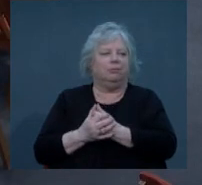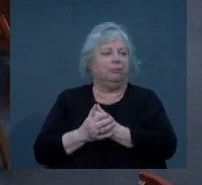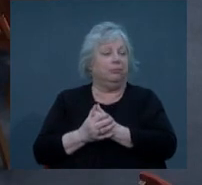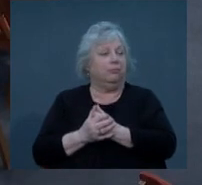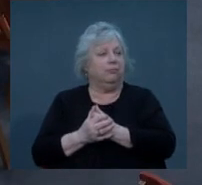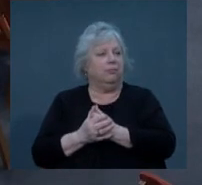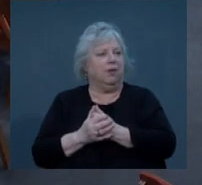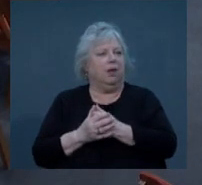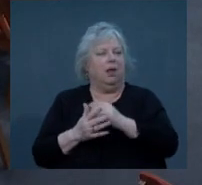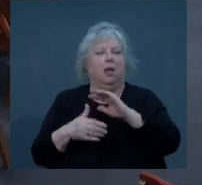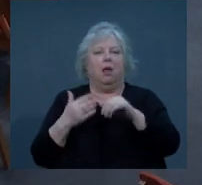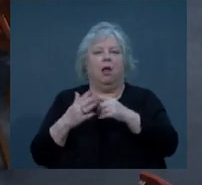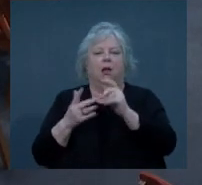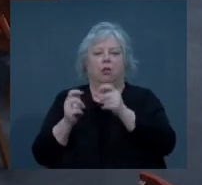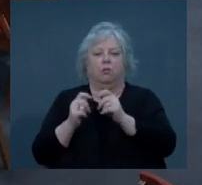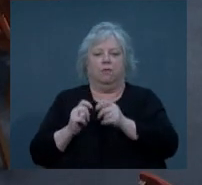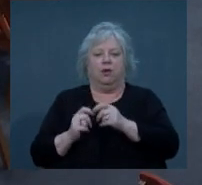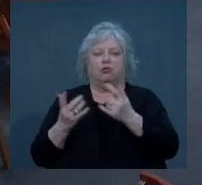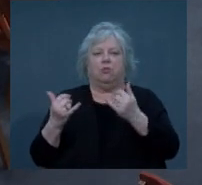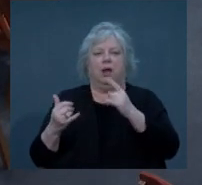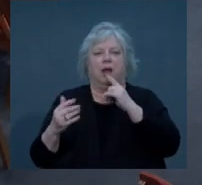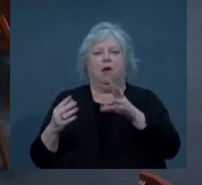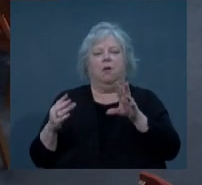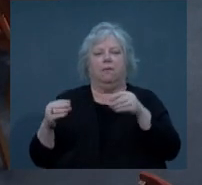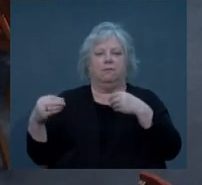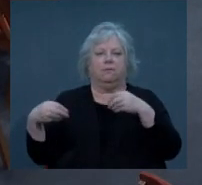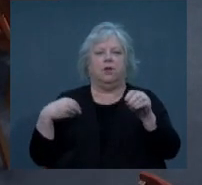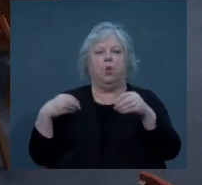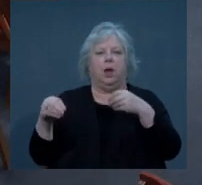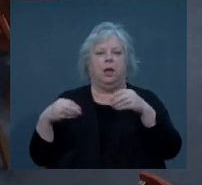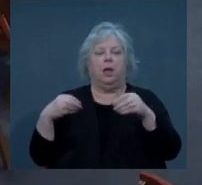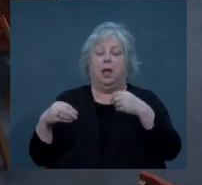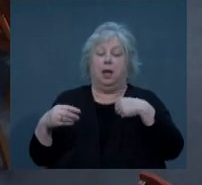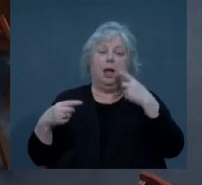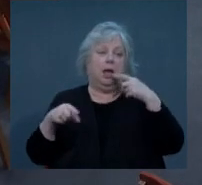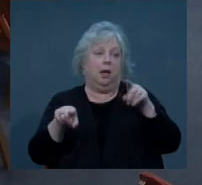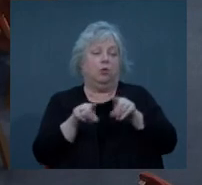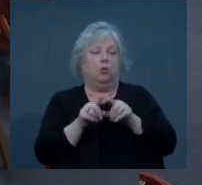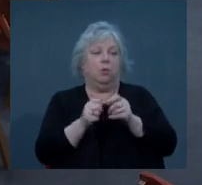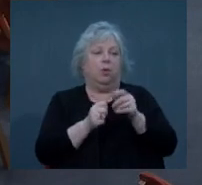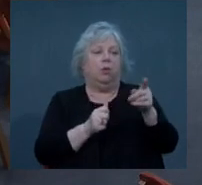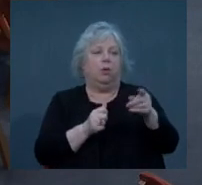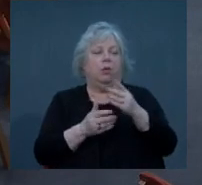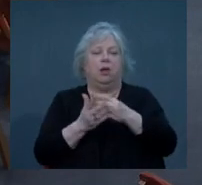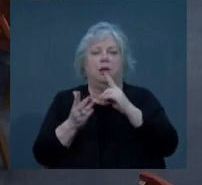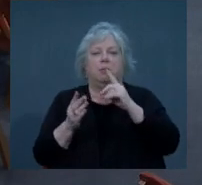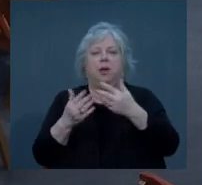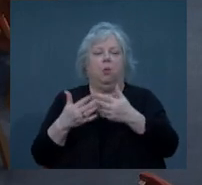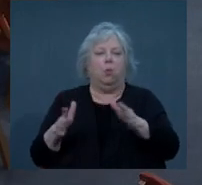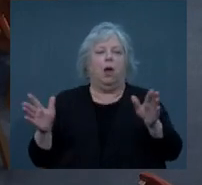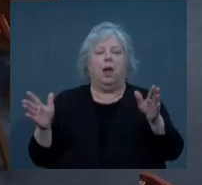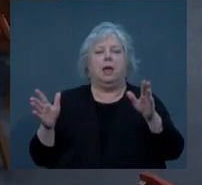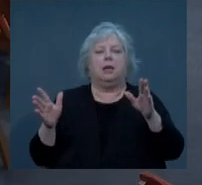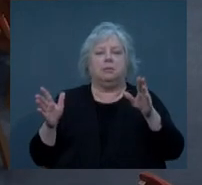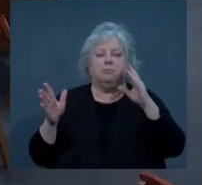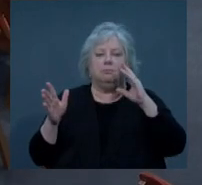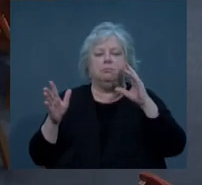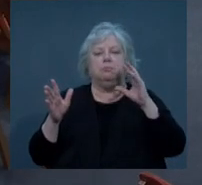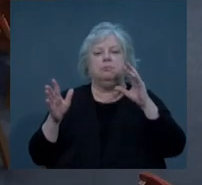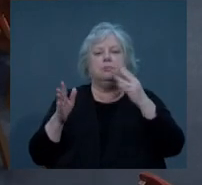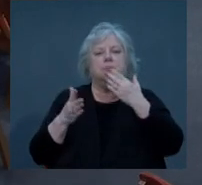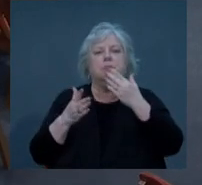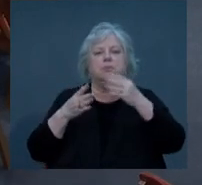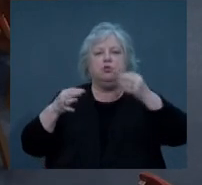All of these revisions right now are very fluid, and I agree with you that there needs to be wide discretion. The problem that we